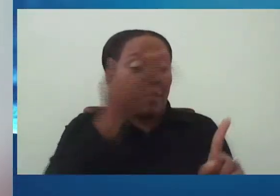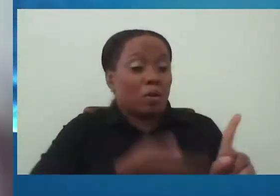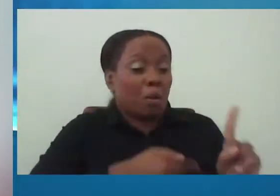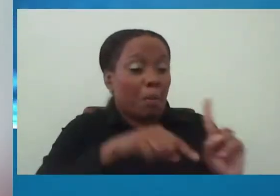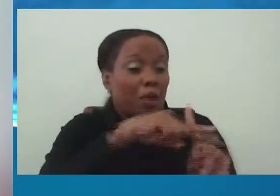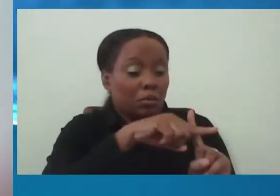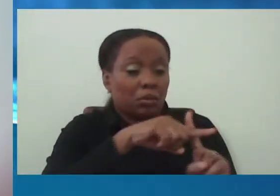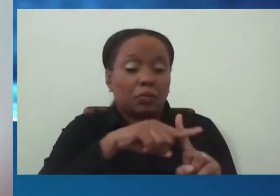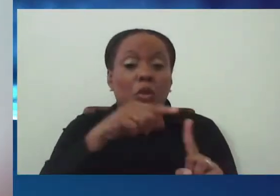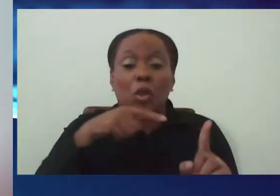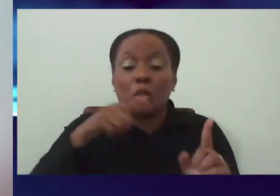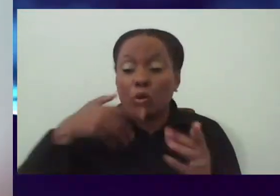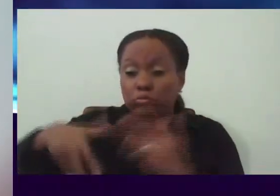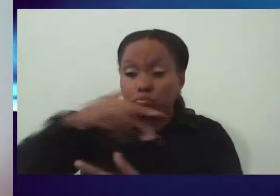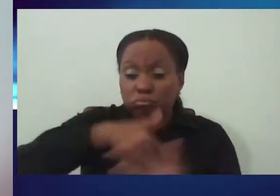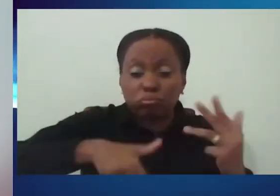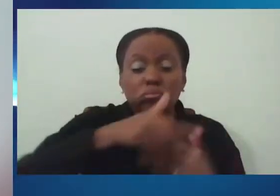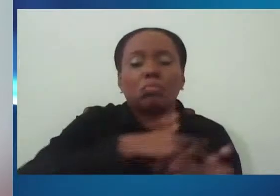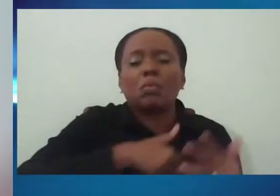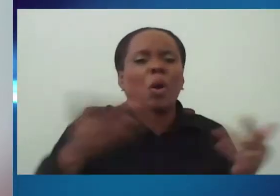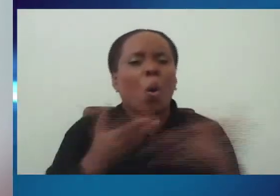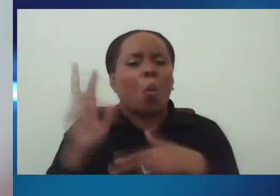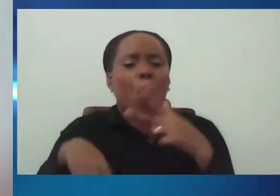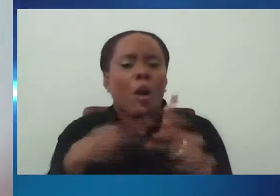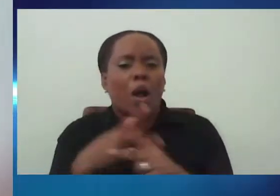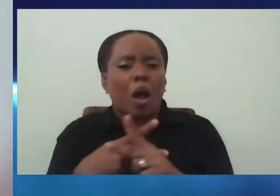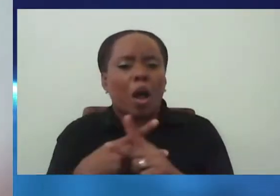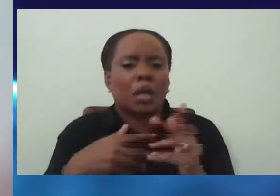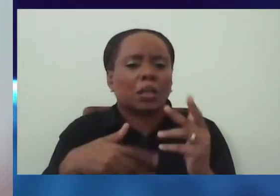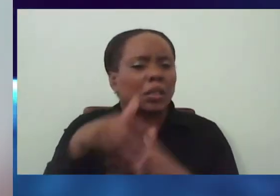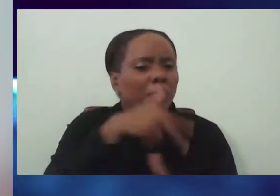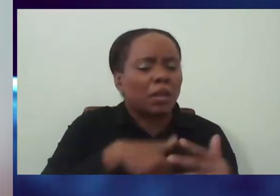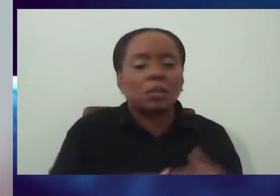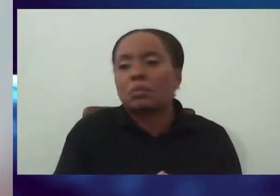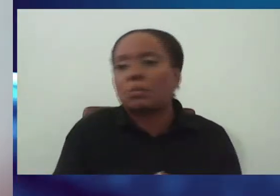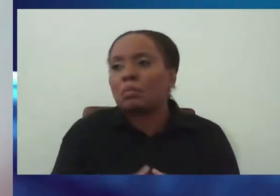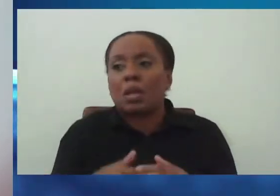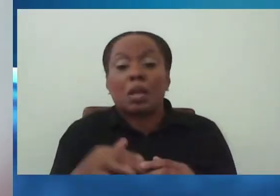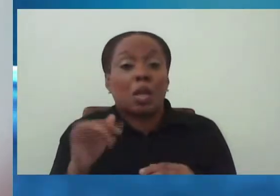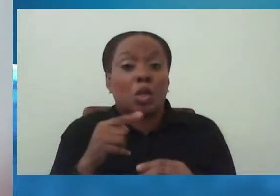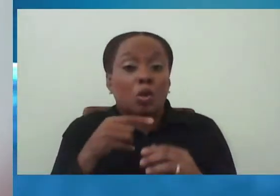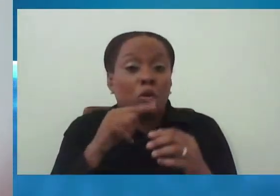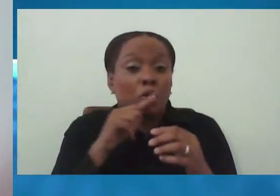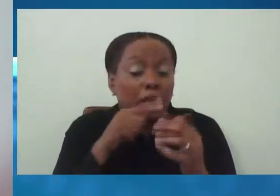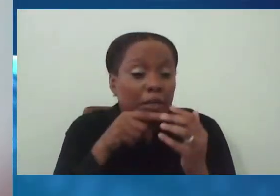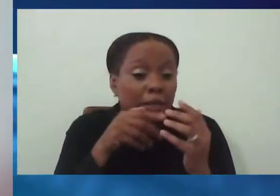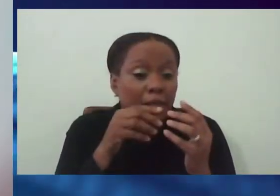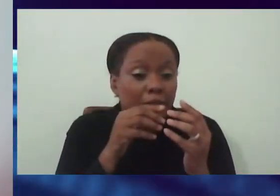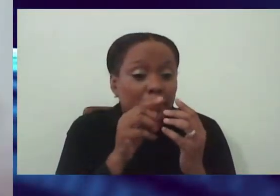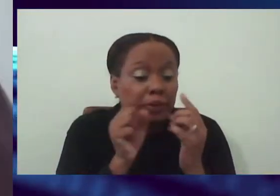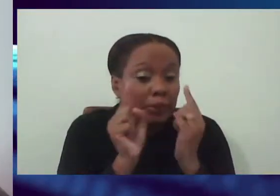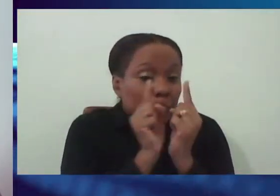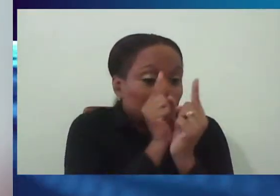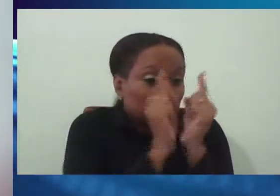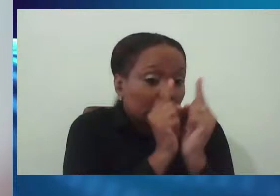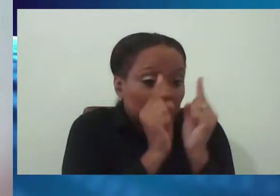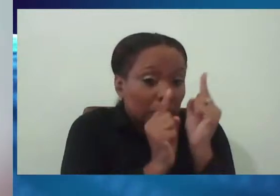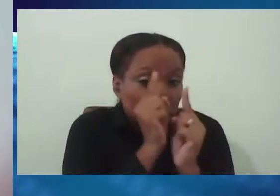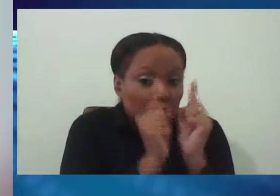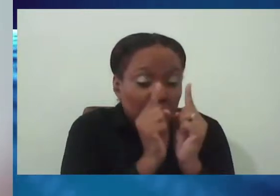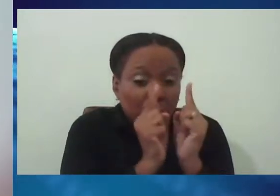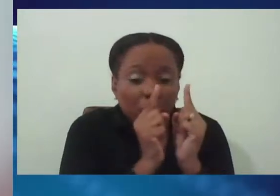nature of this interaction? So we're talking proximity, we're talking time, we're talking level of